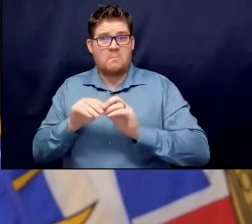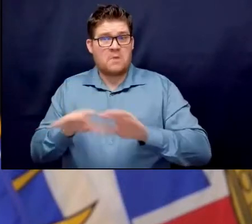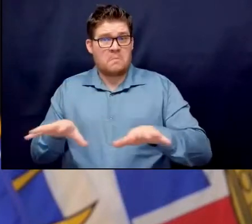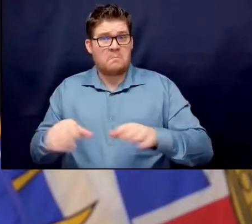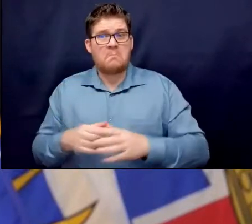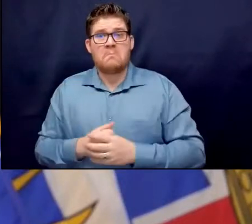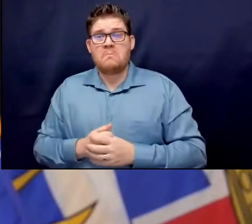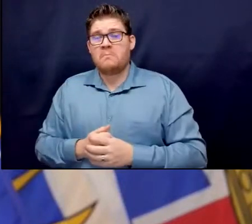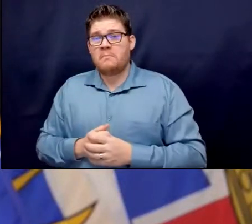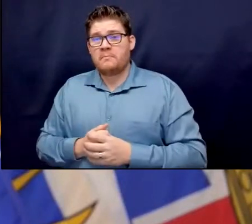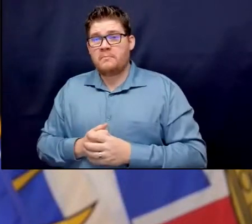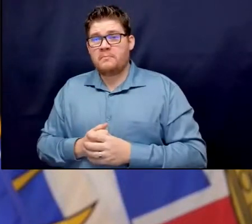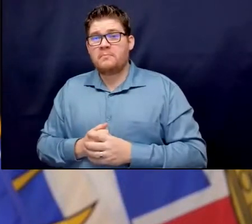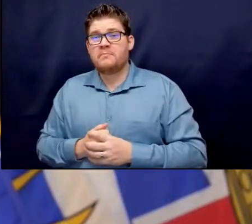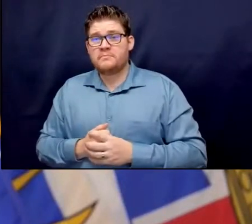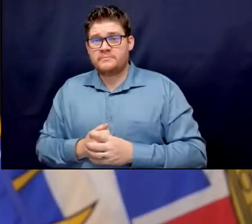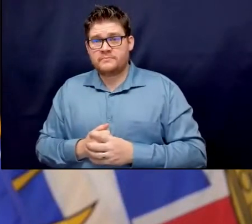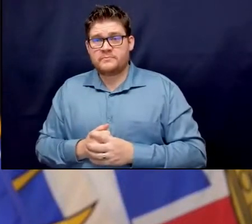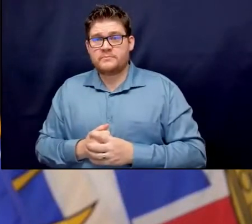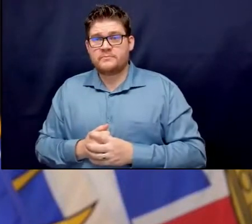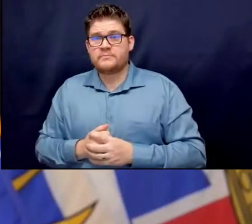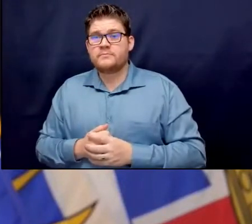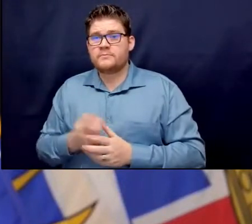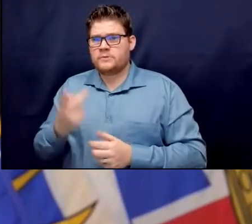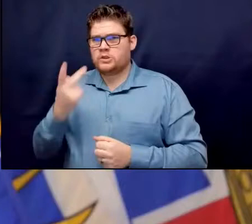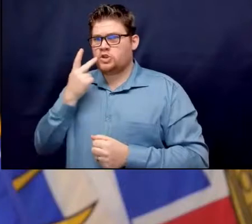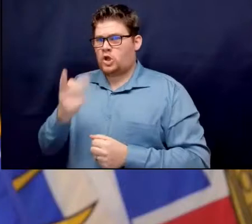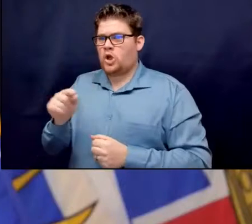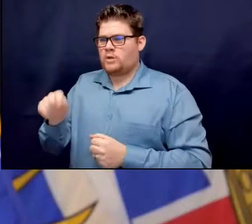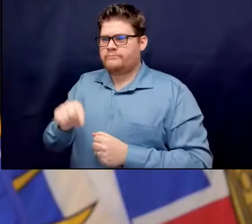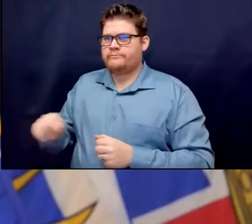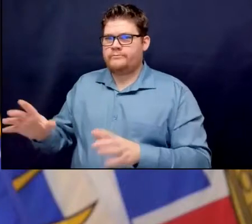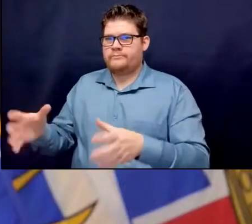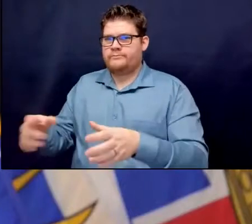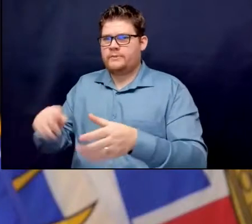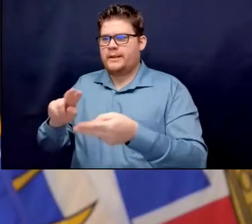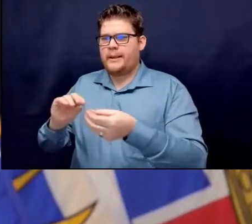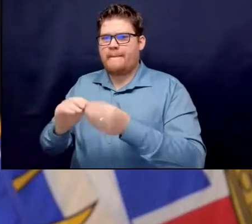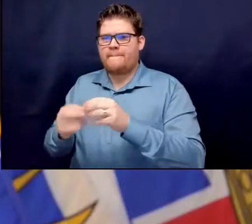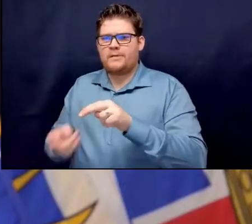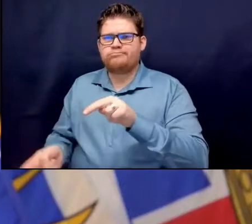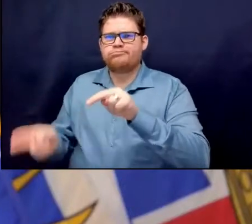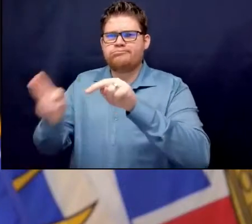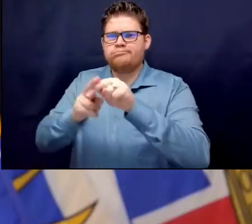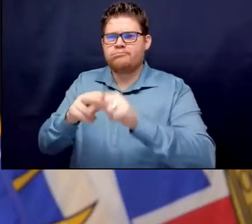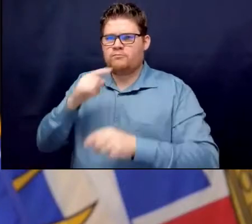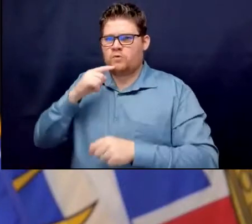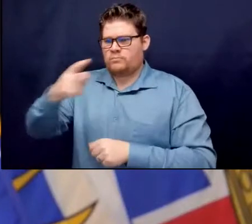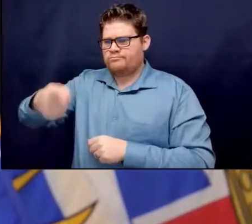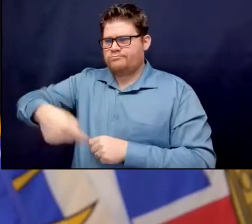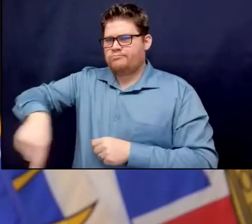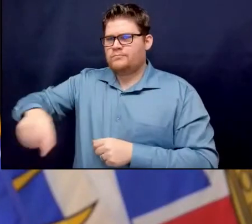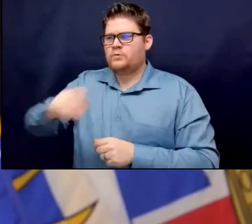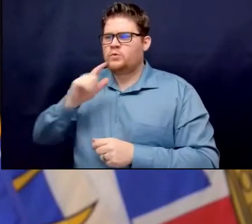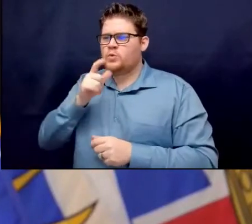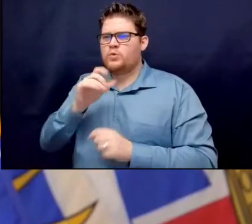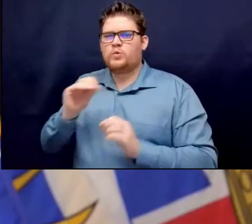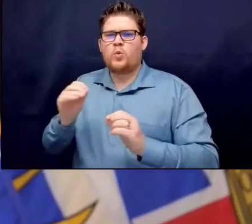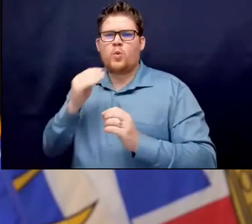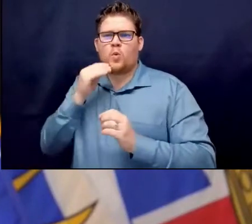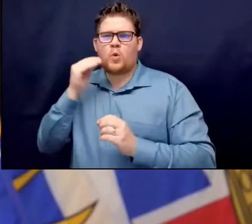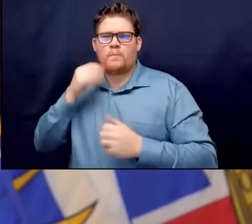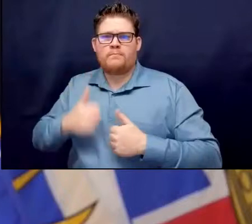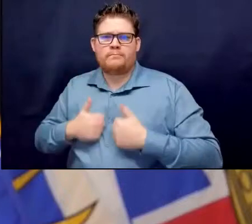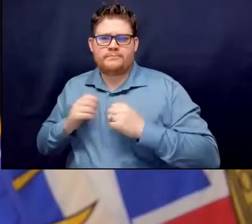in that community in particular. And we're monitoring, we're not seeing huge outbreaks in that community right